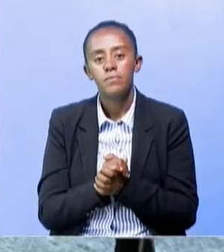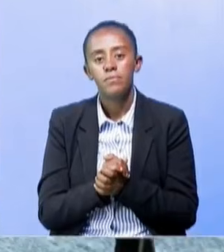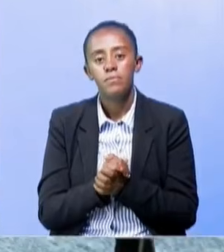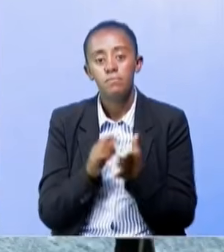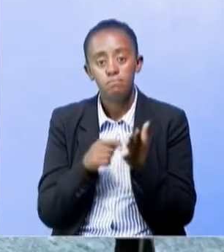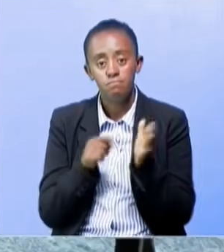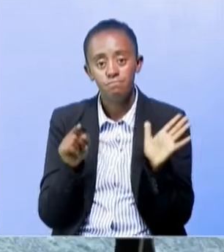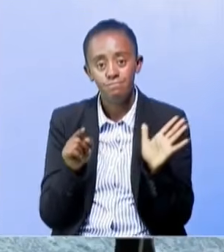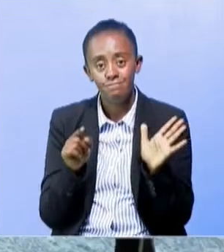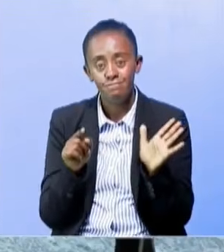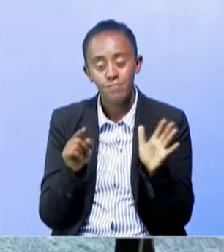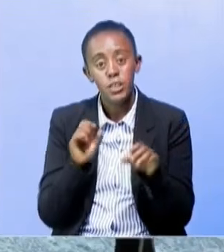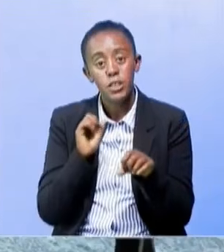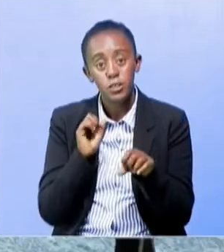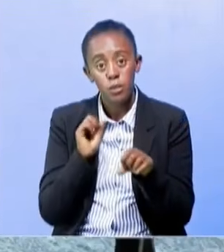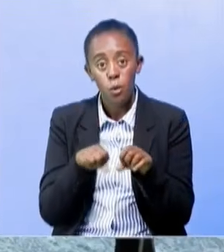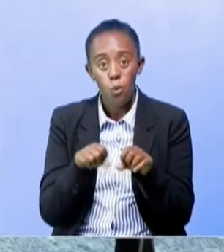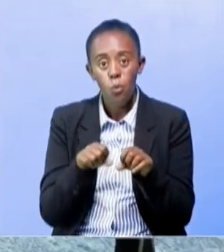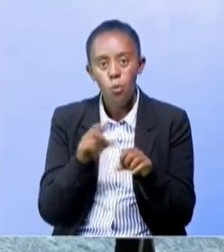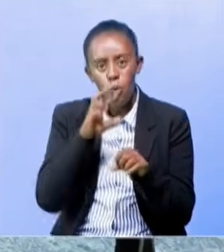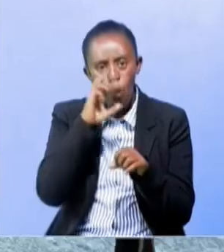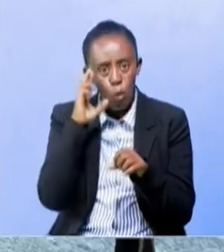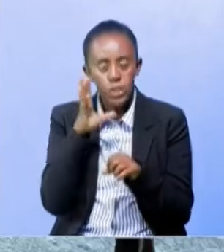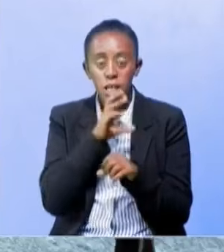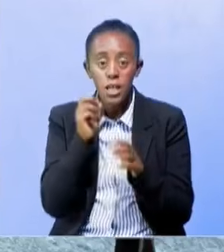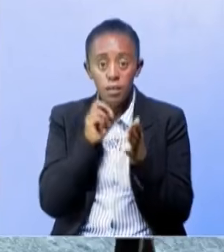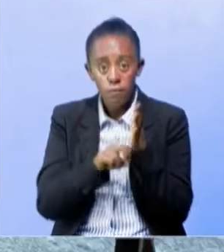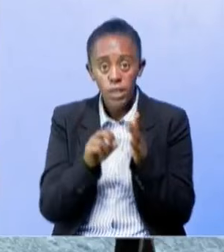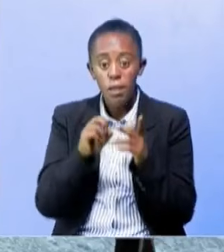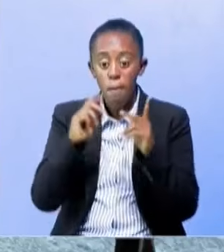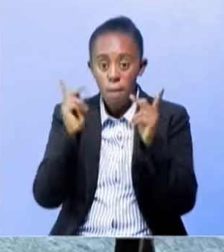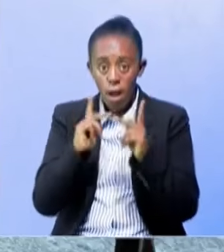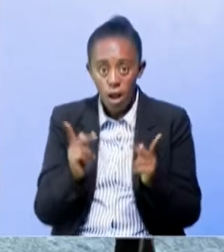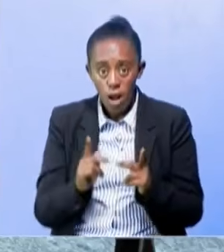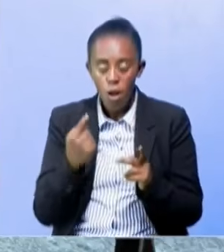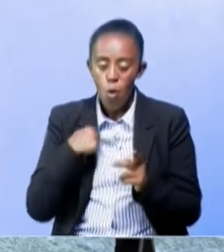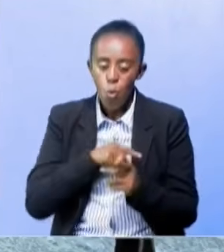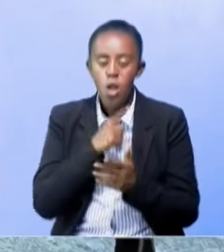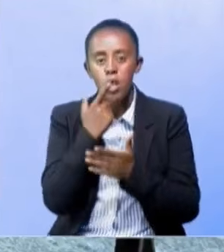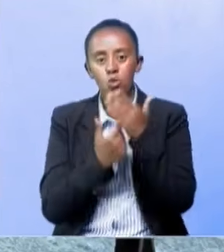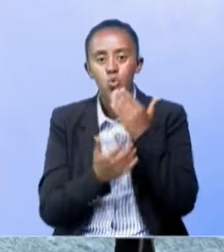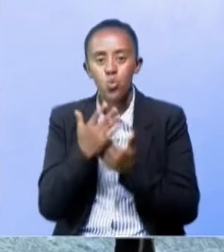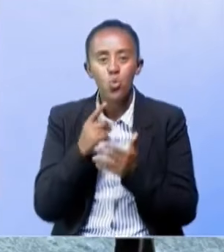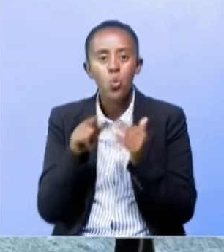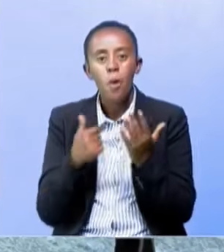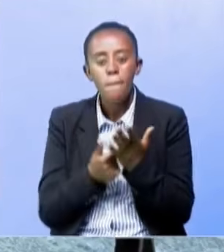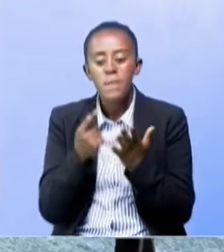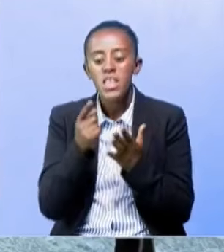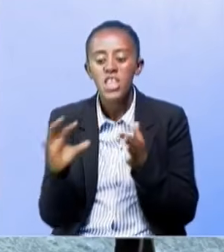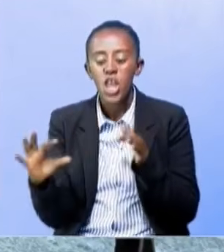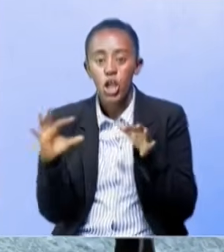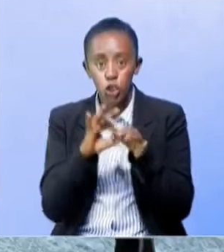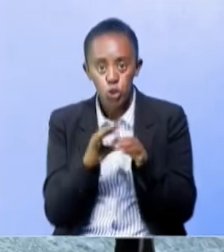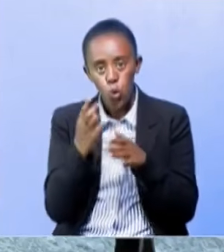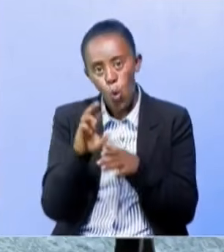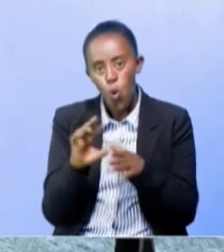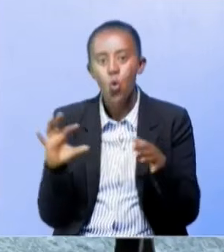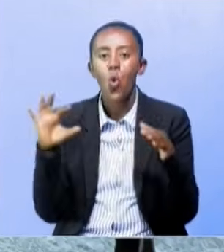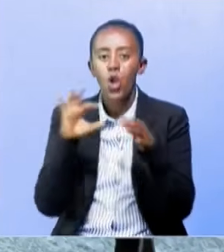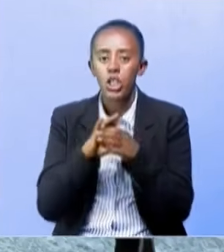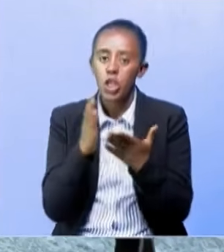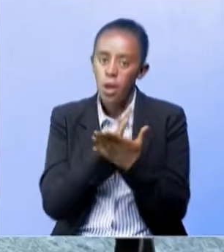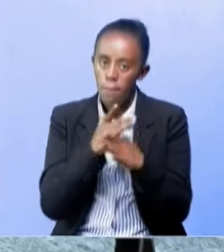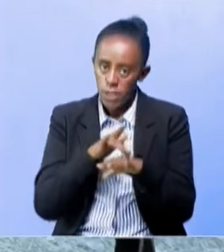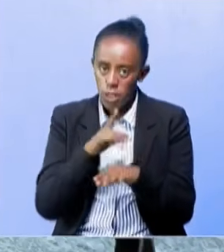Is it clear? So in cause and effect paragraph, we're talking about the relationship or the connection